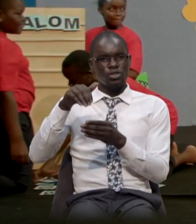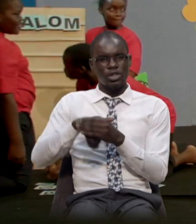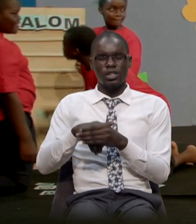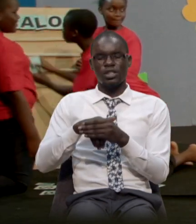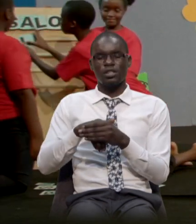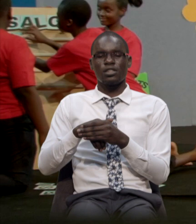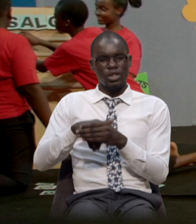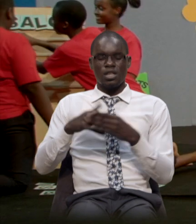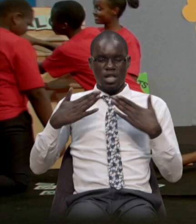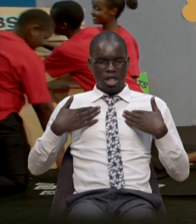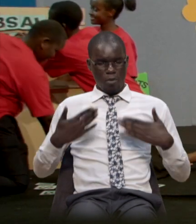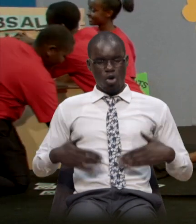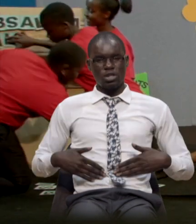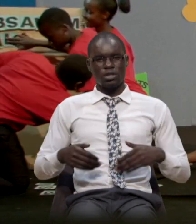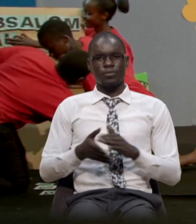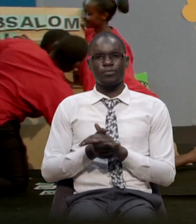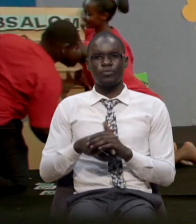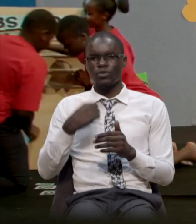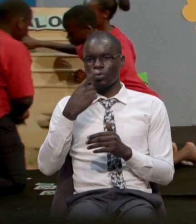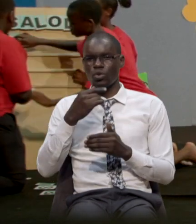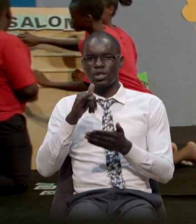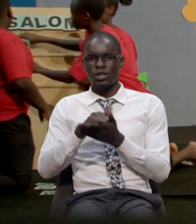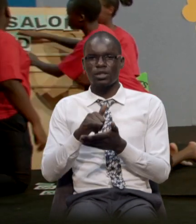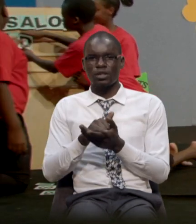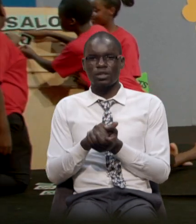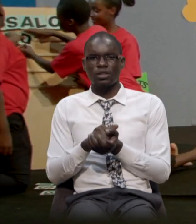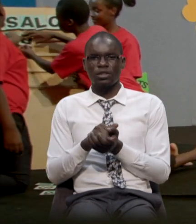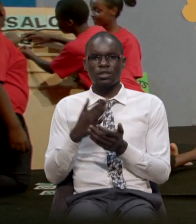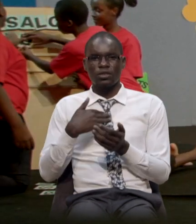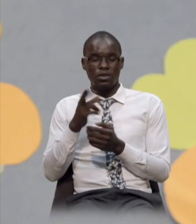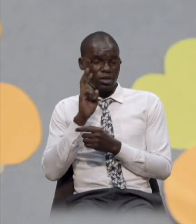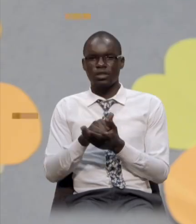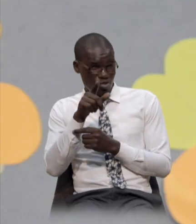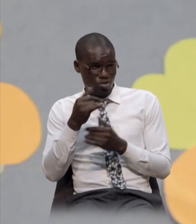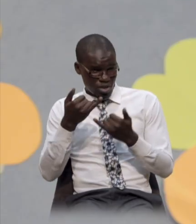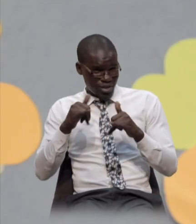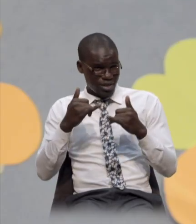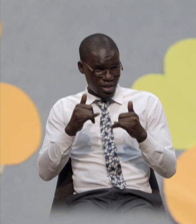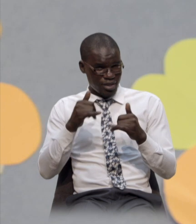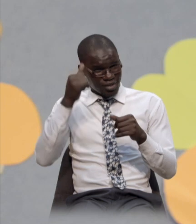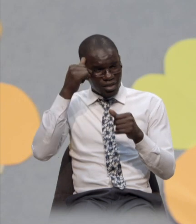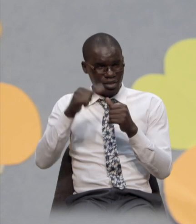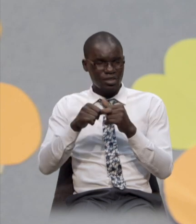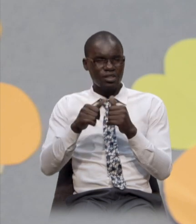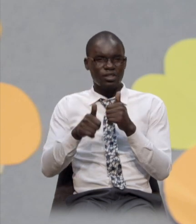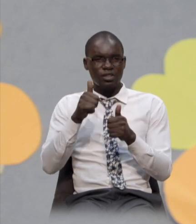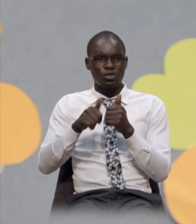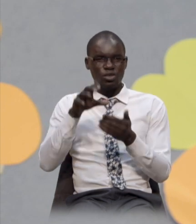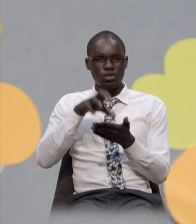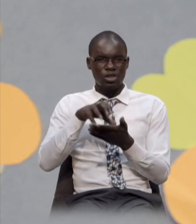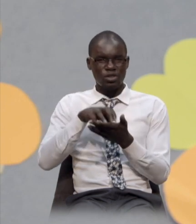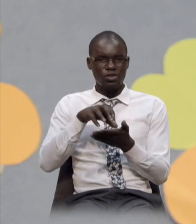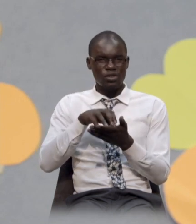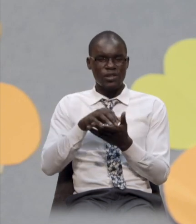huh? What condition is that? Who is that who is trying to? Let me check. Are you trying to look at? Remember, what condition is that?